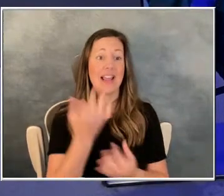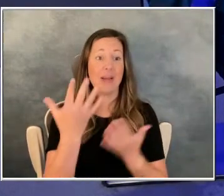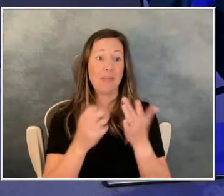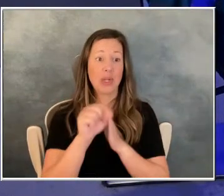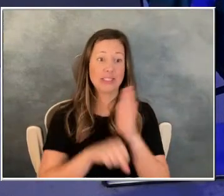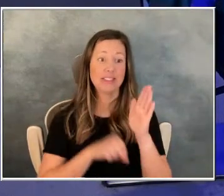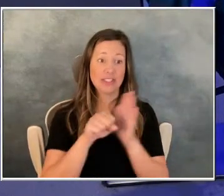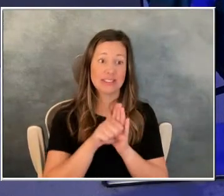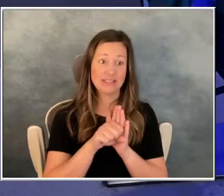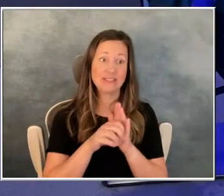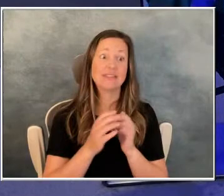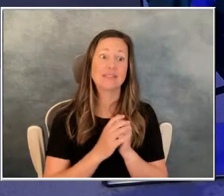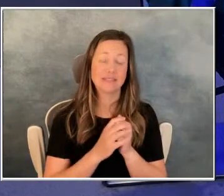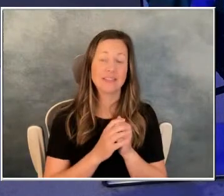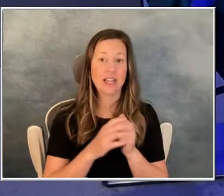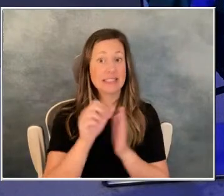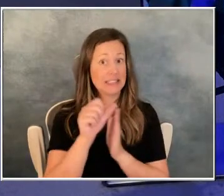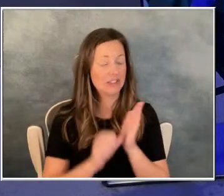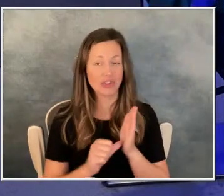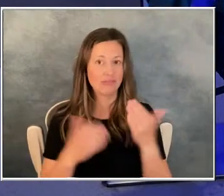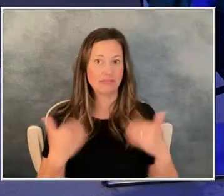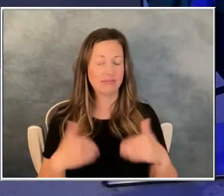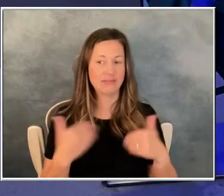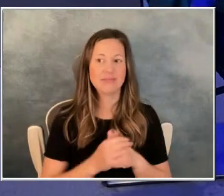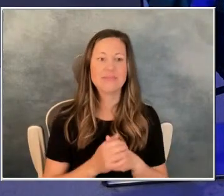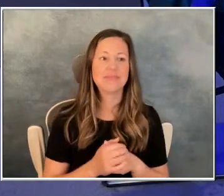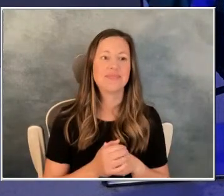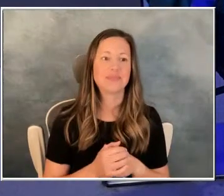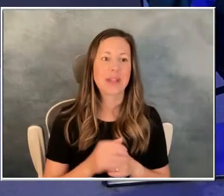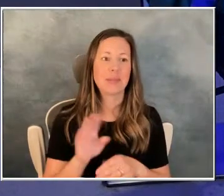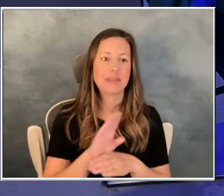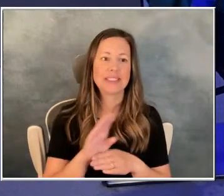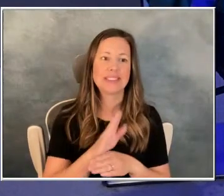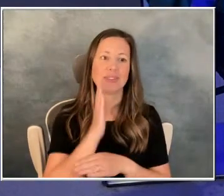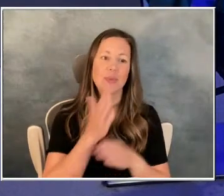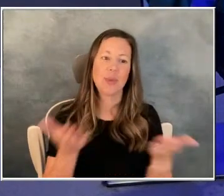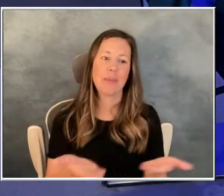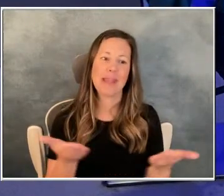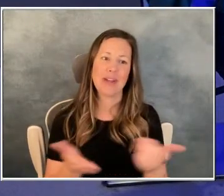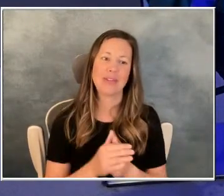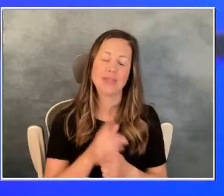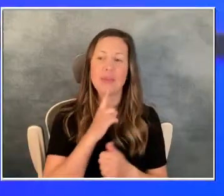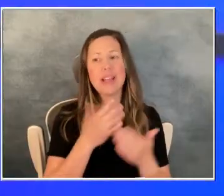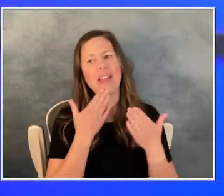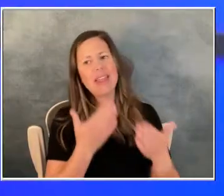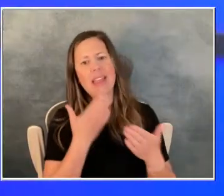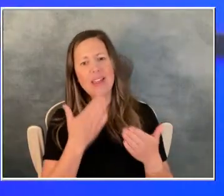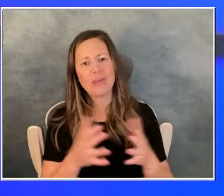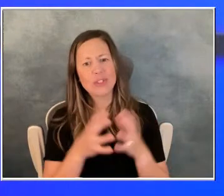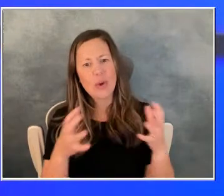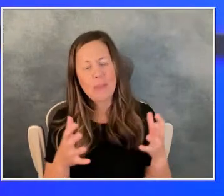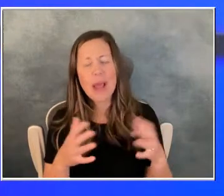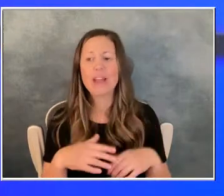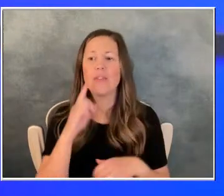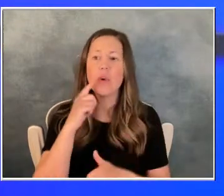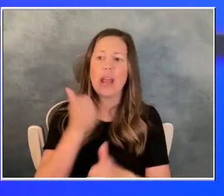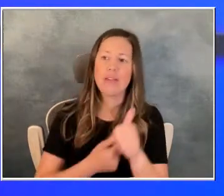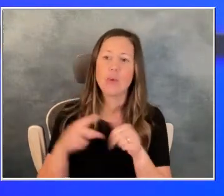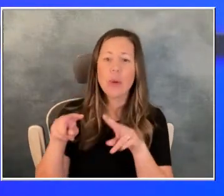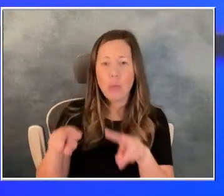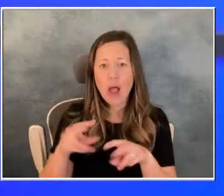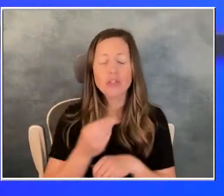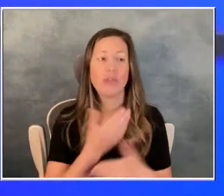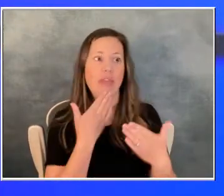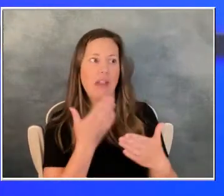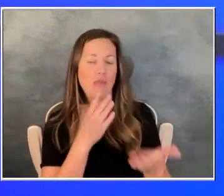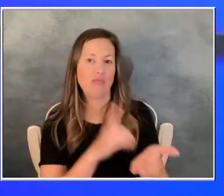you're be in here. there. Yeah. Well, thank you for doing what you do. We appreciate it. And thank you so much to our viewers today for watching. We hope you're safe. And we still want